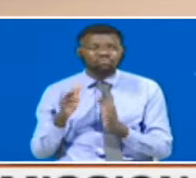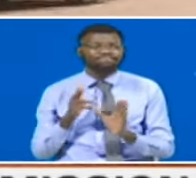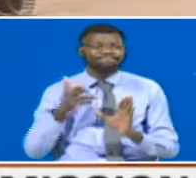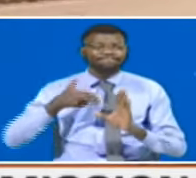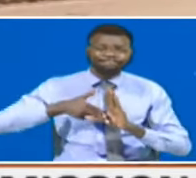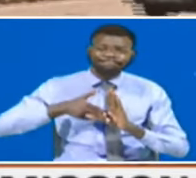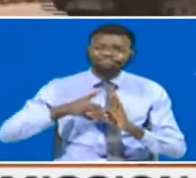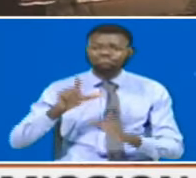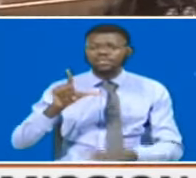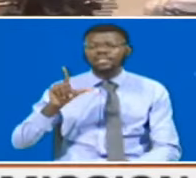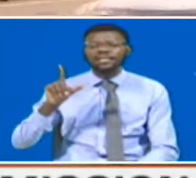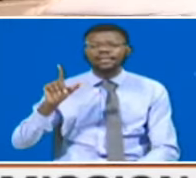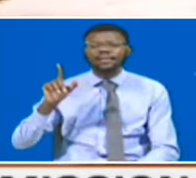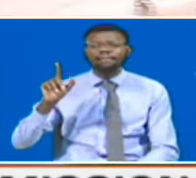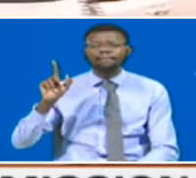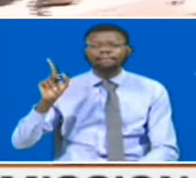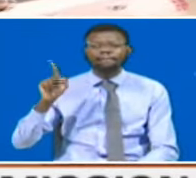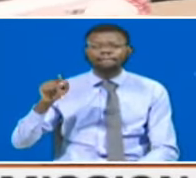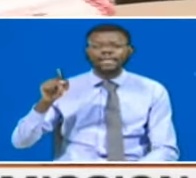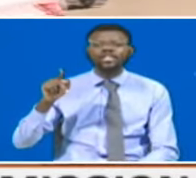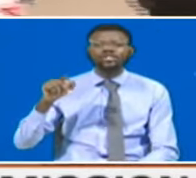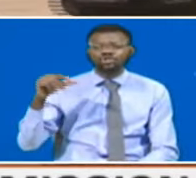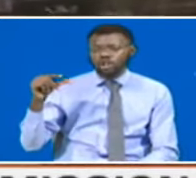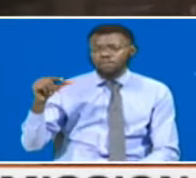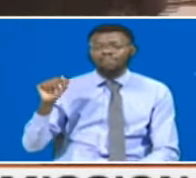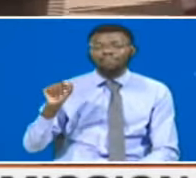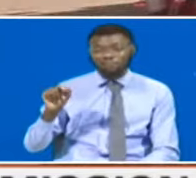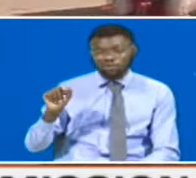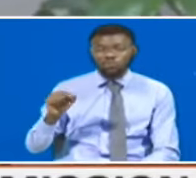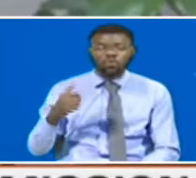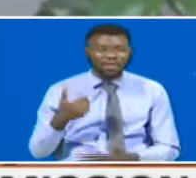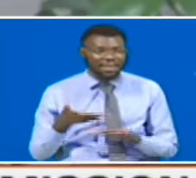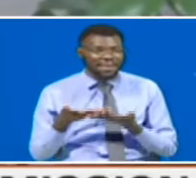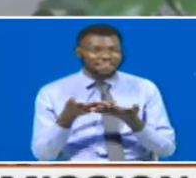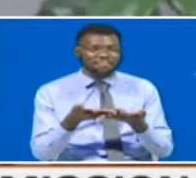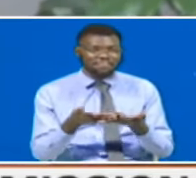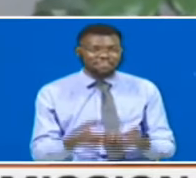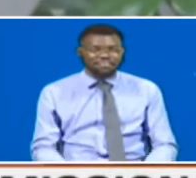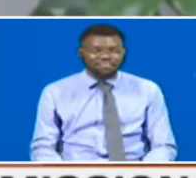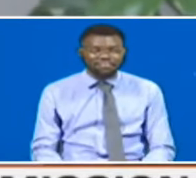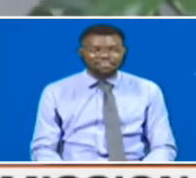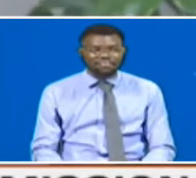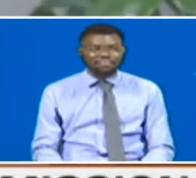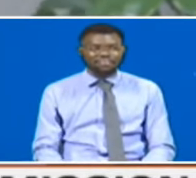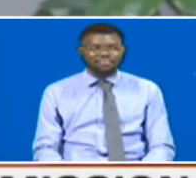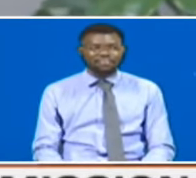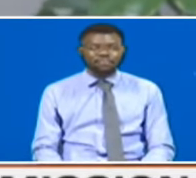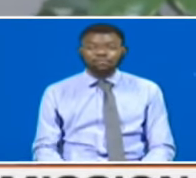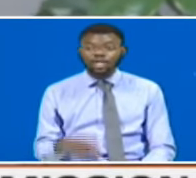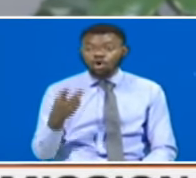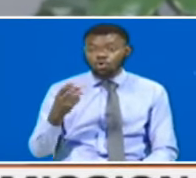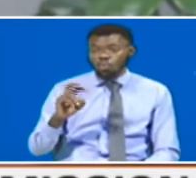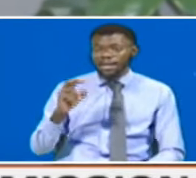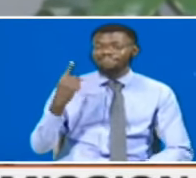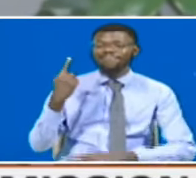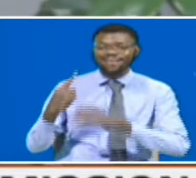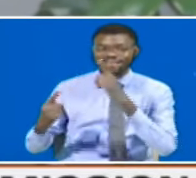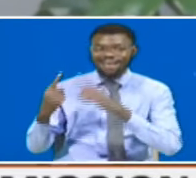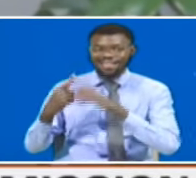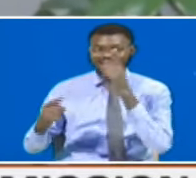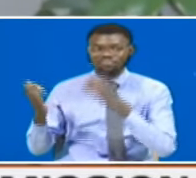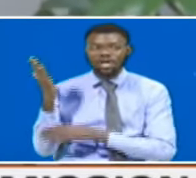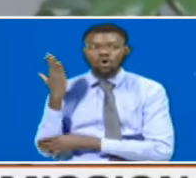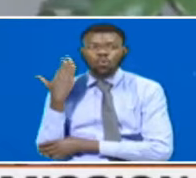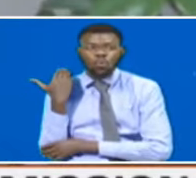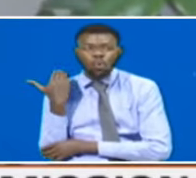LPG and biodiesel can reverse the emissions concern. Our warehouses, you know, 20 years ago, the only option you had